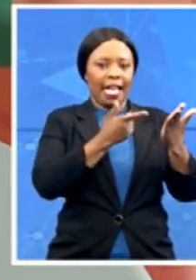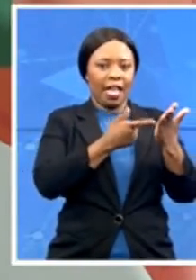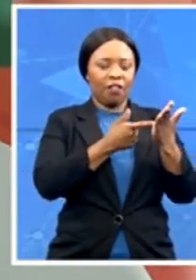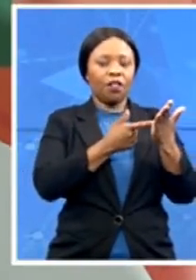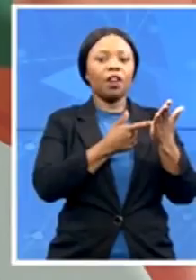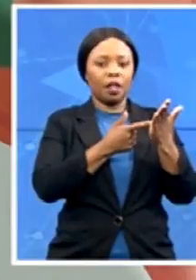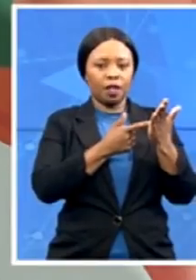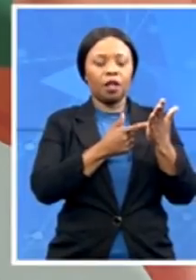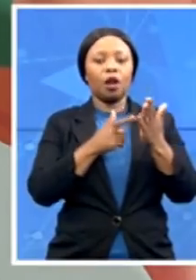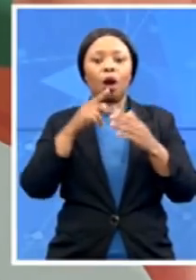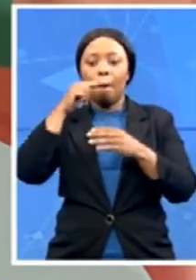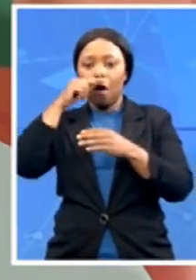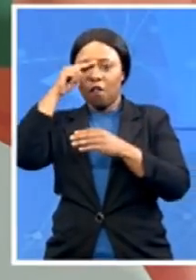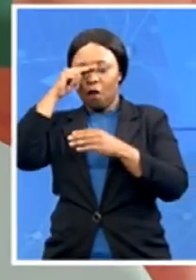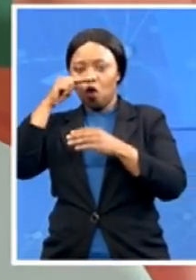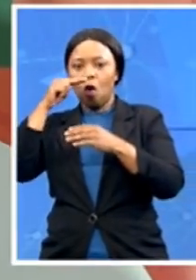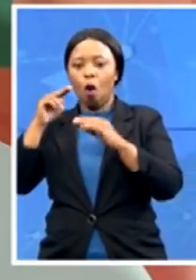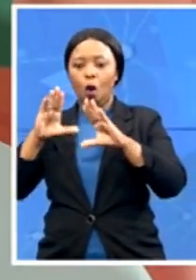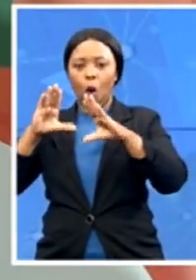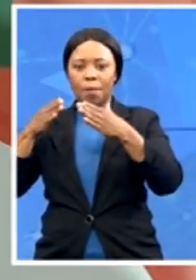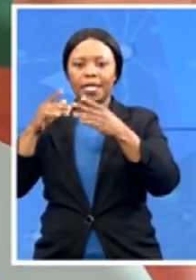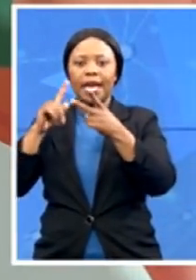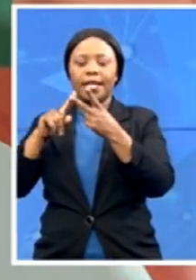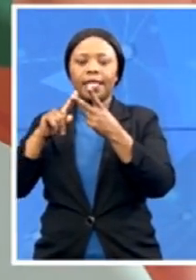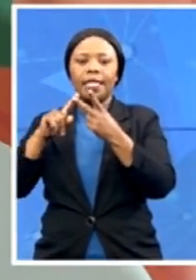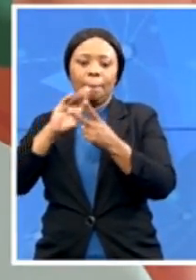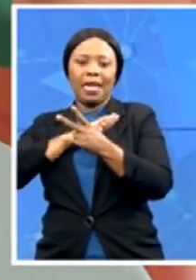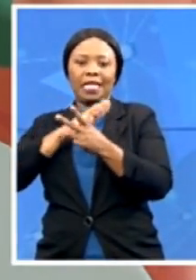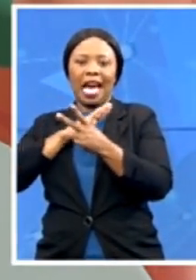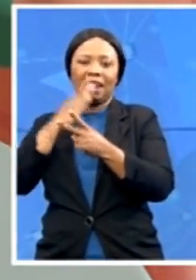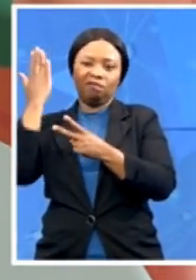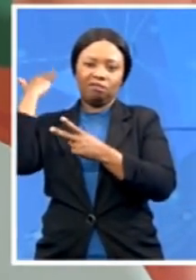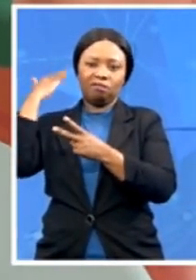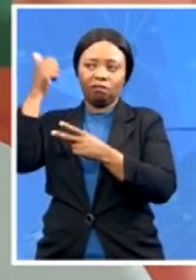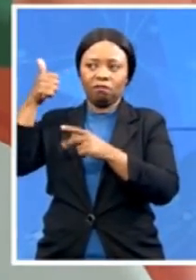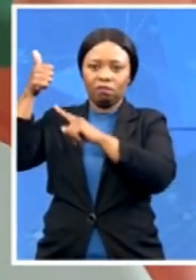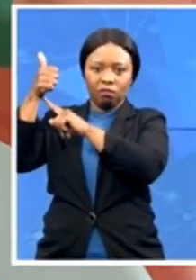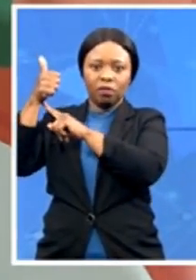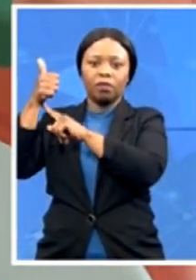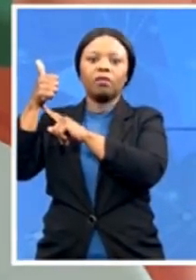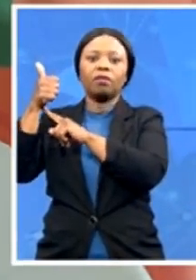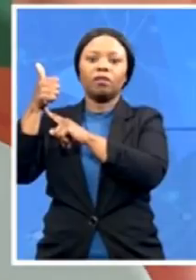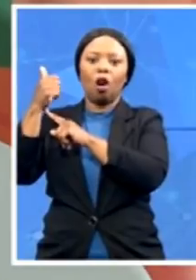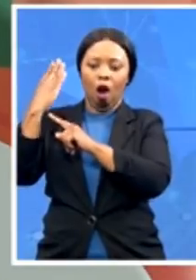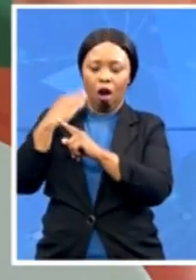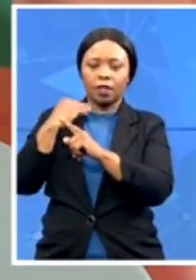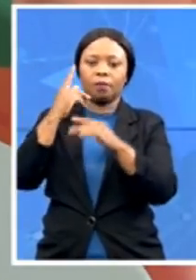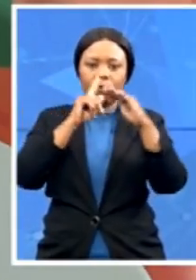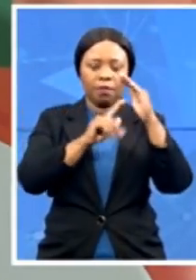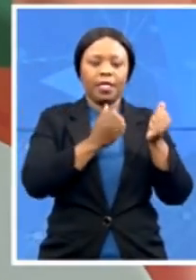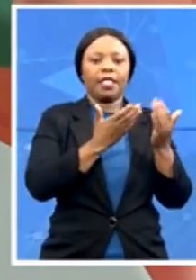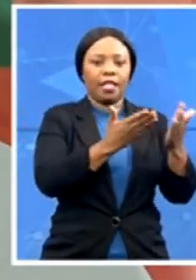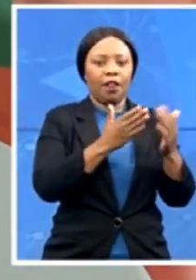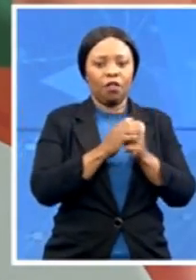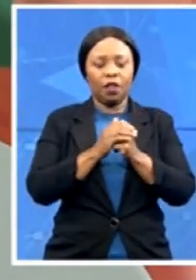and Military Veterans. When COVID-19 last year, coming closer to you,